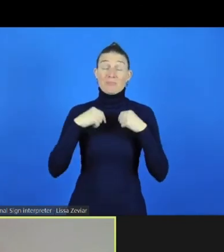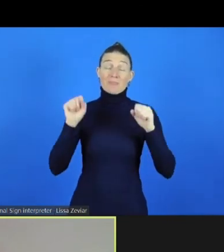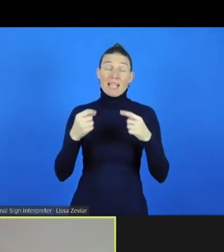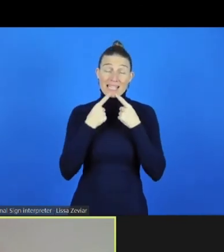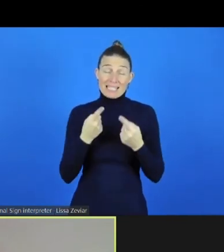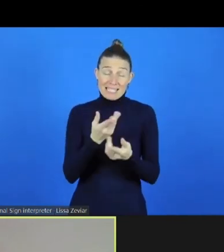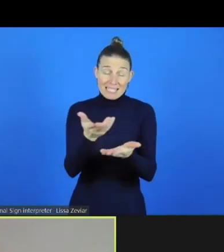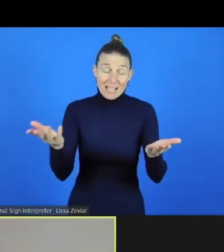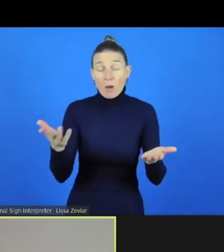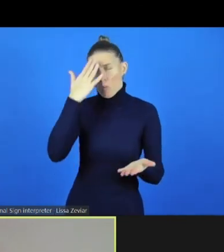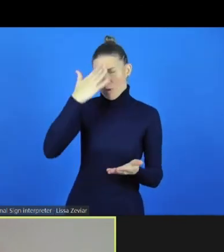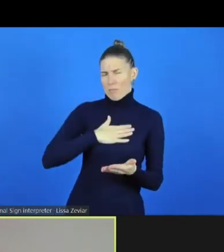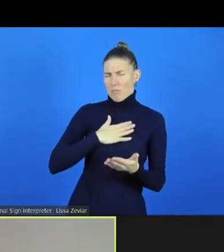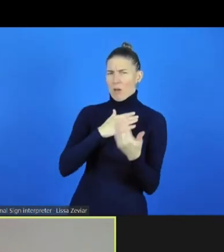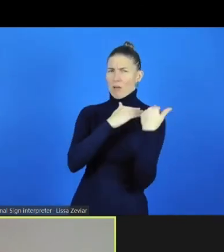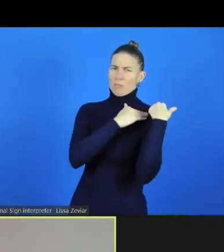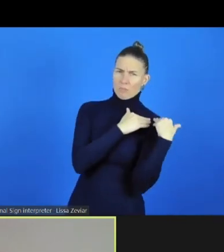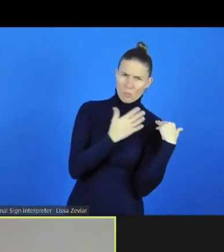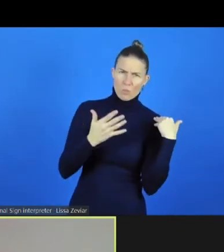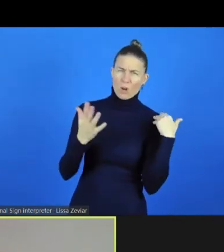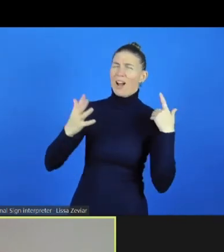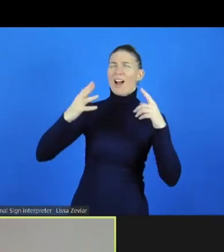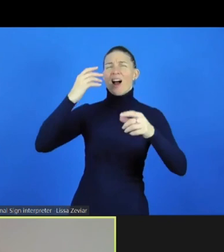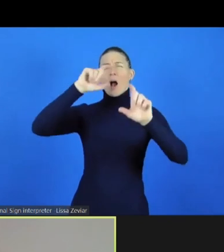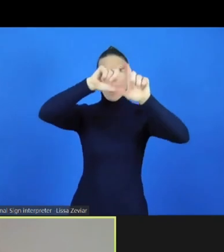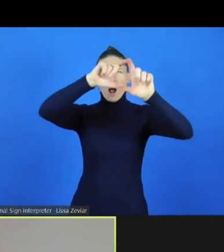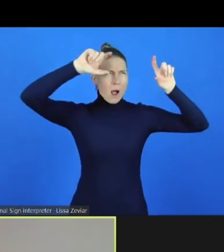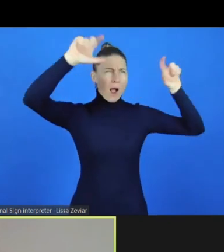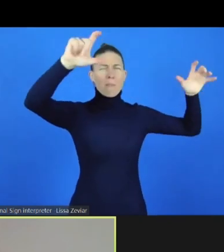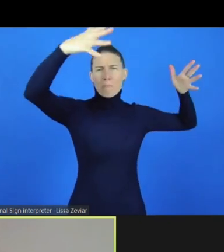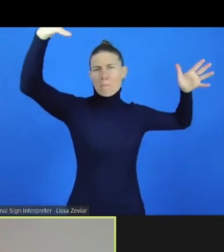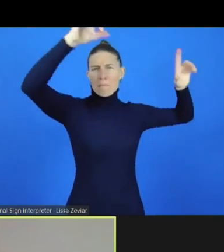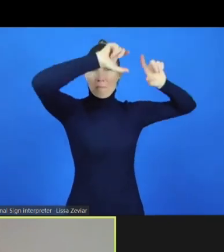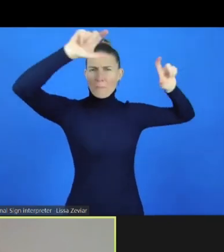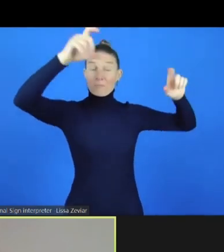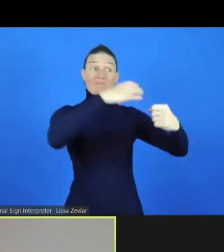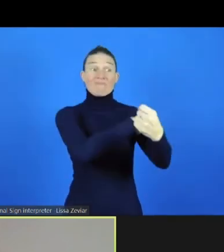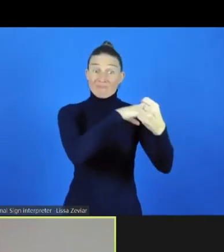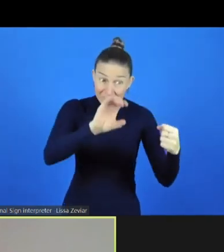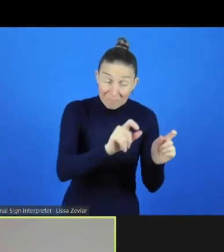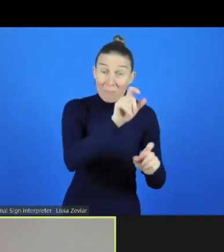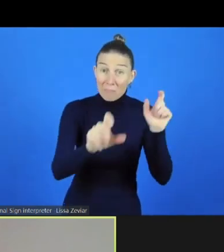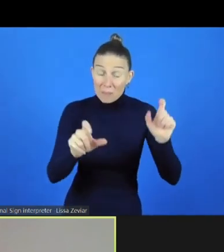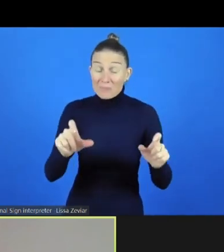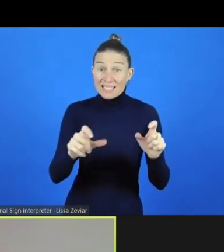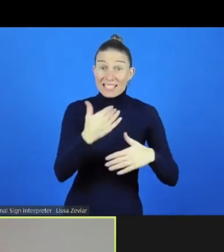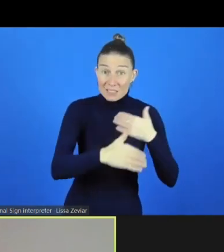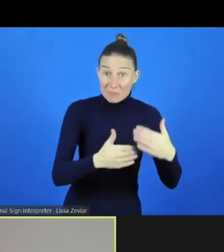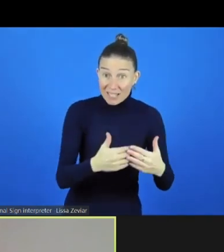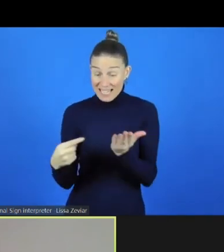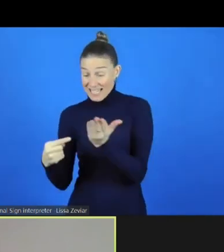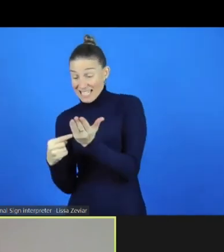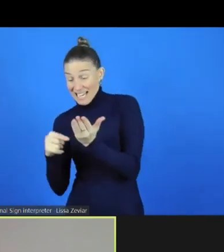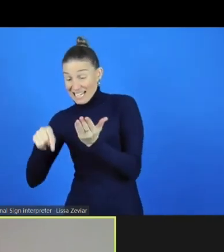Charlotte, is to work with huge companies around the world talking about the empowerment of people with disabilities and the tech that empowers.